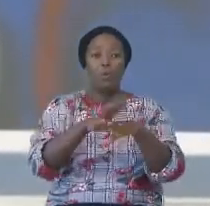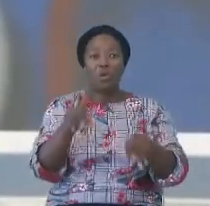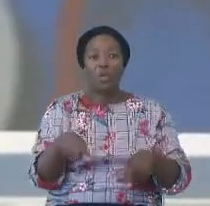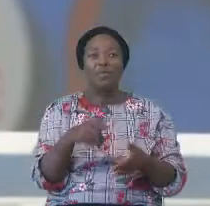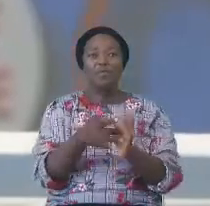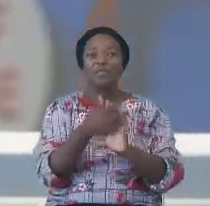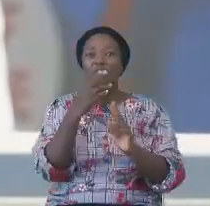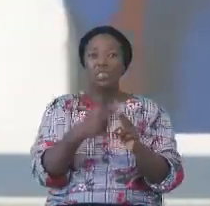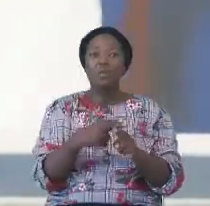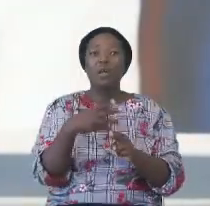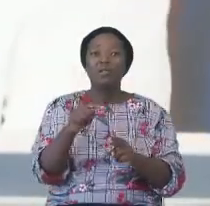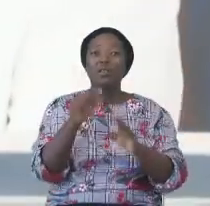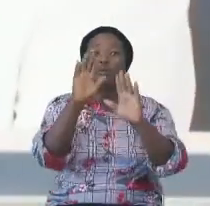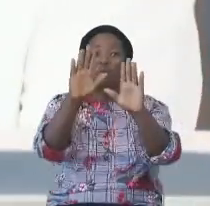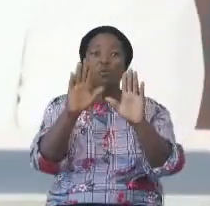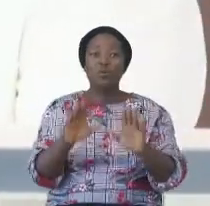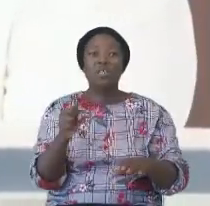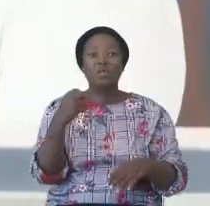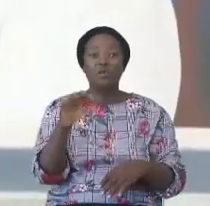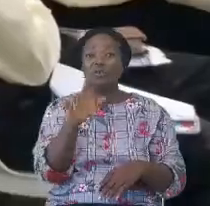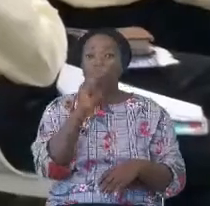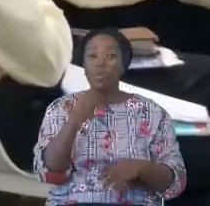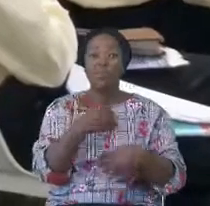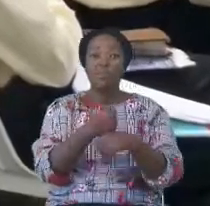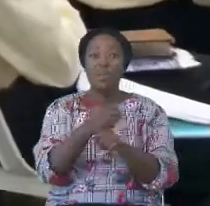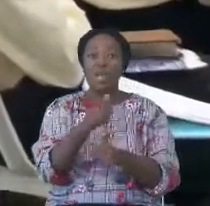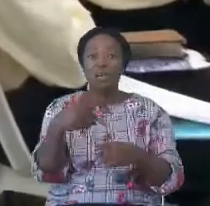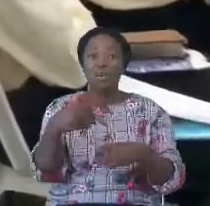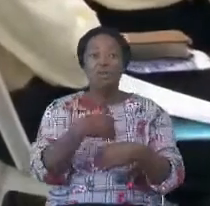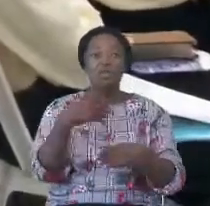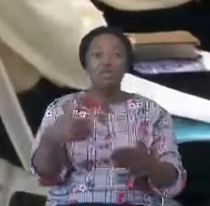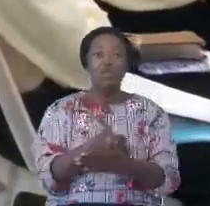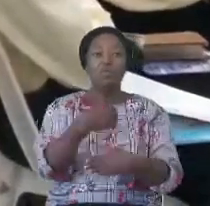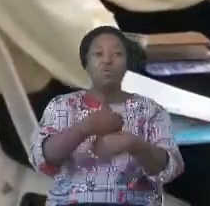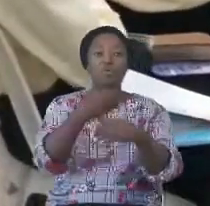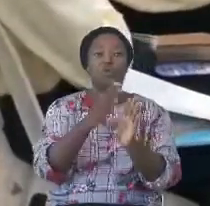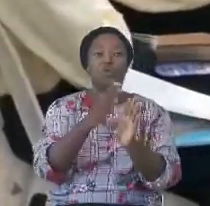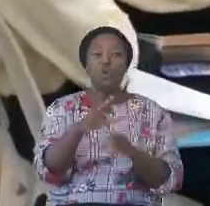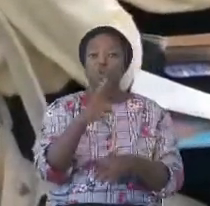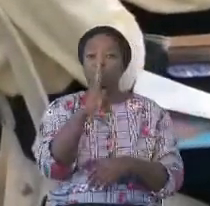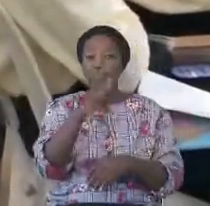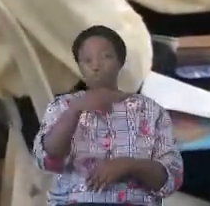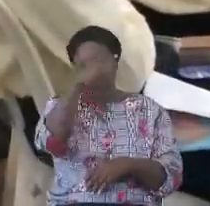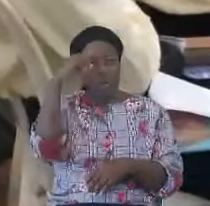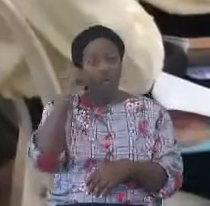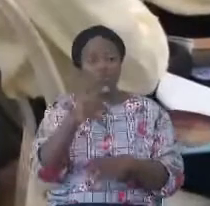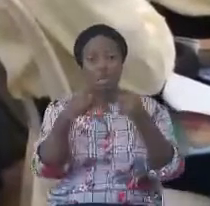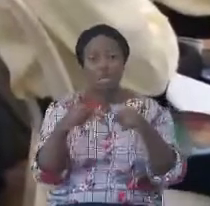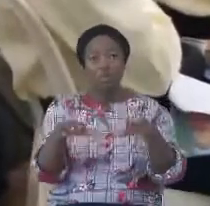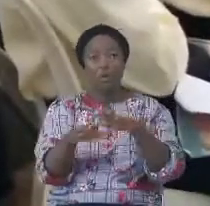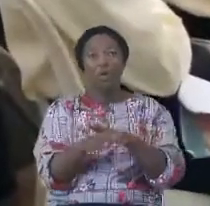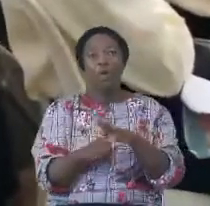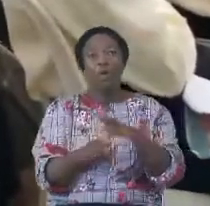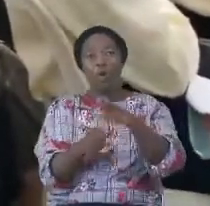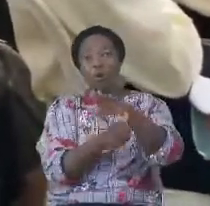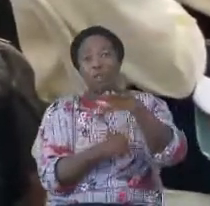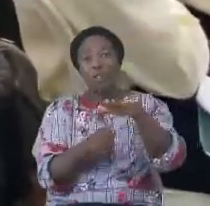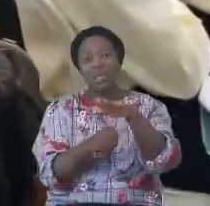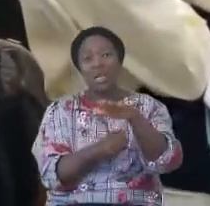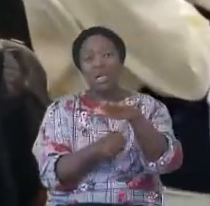The wonder of regeneration will come in your life. The wonder of being made a new